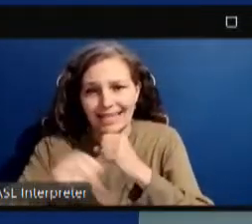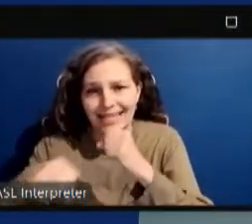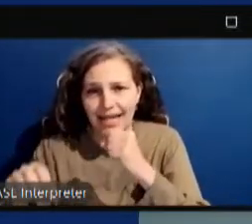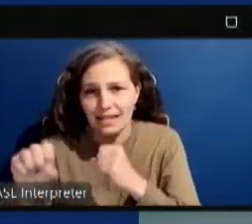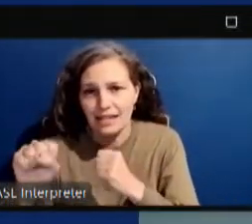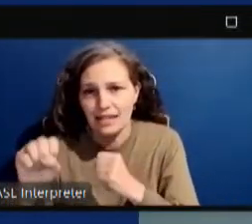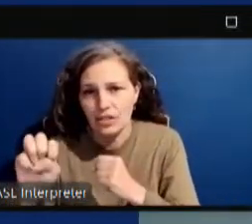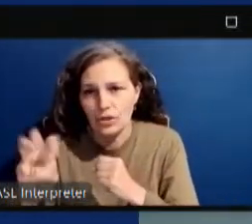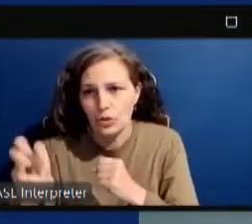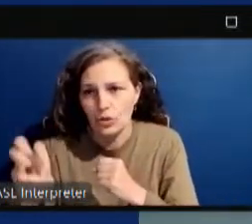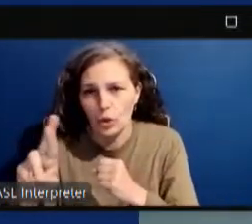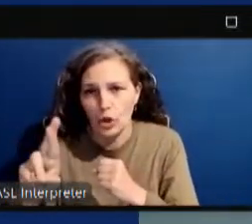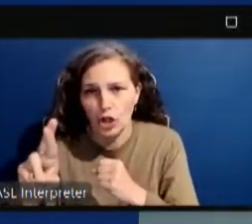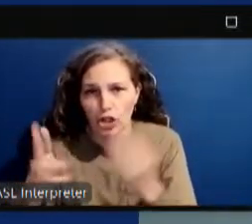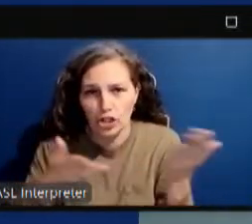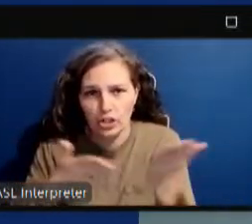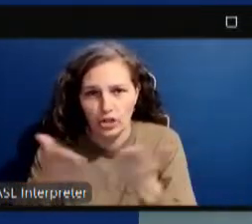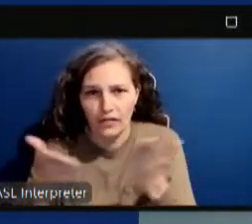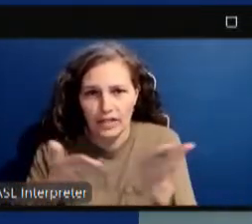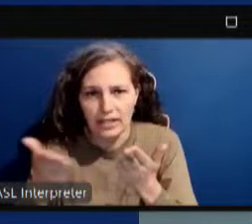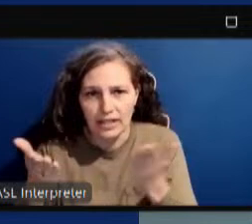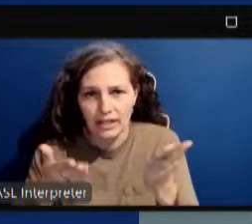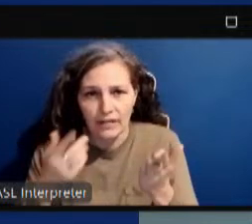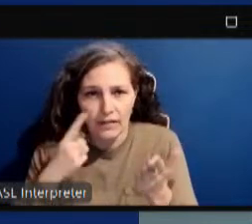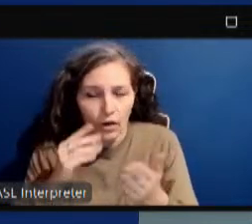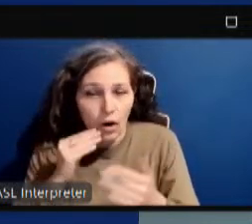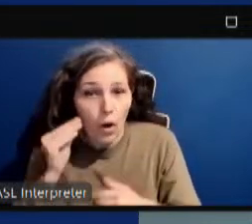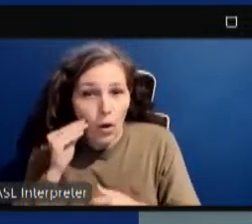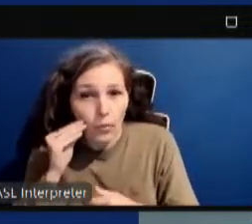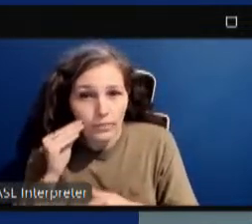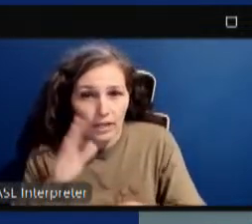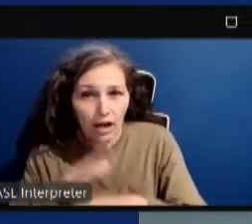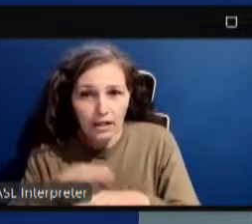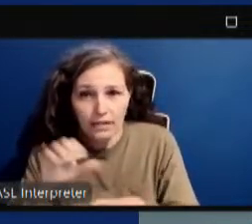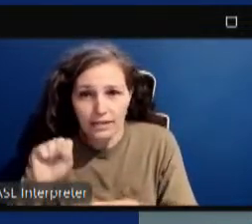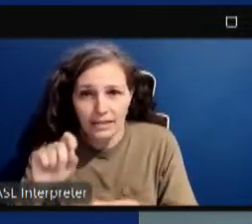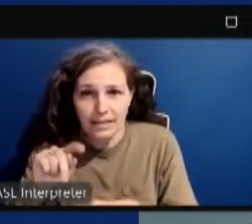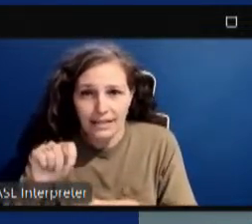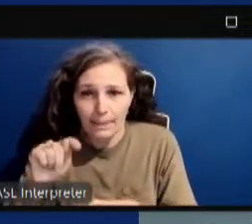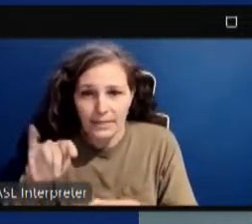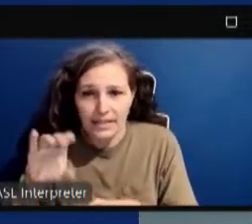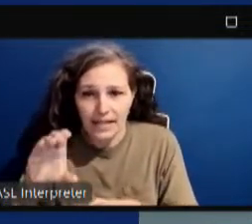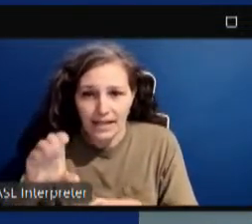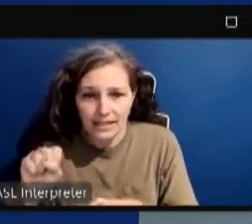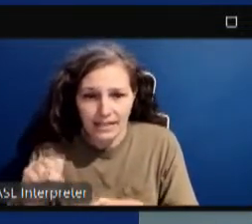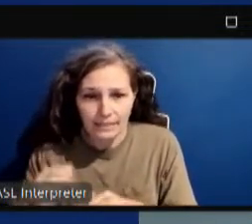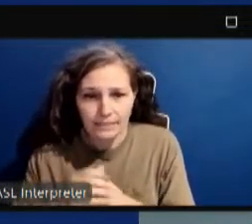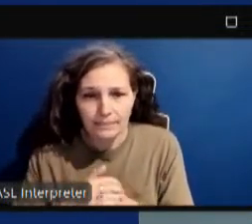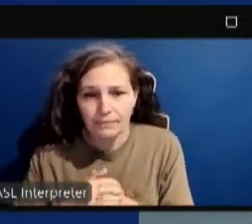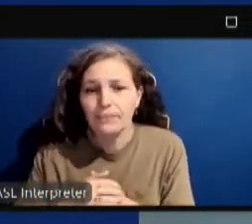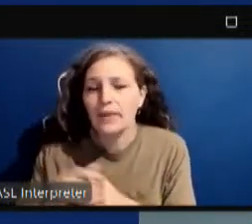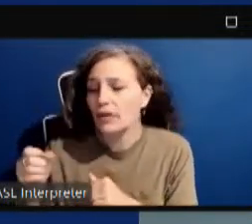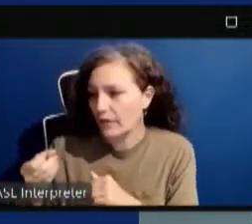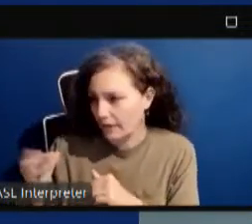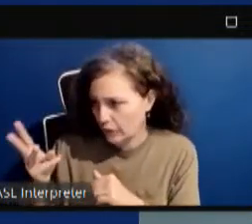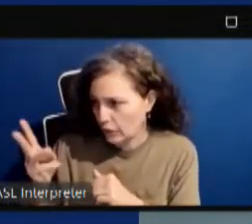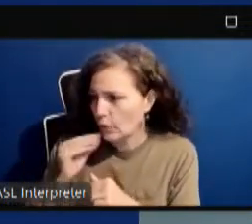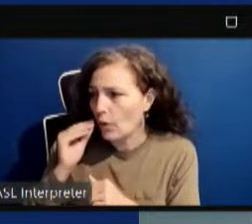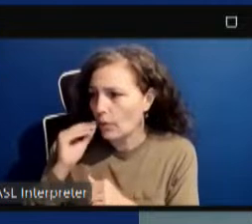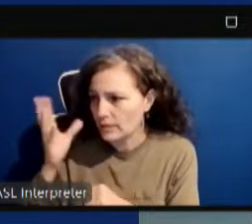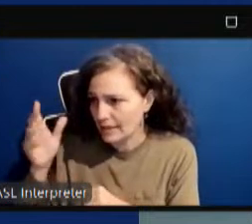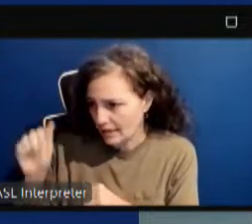Unless that was another conversation I'm not aware of, there are a few areas in Altadena that are on septic. And while we